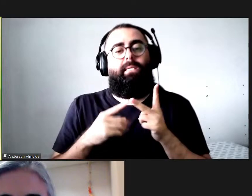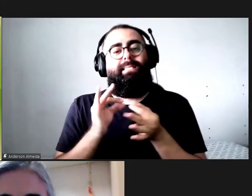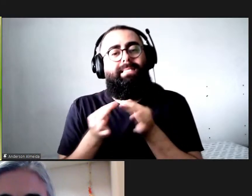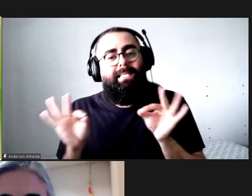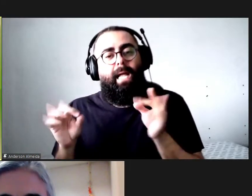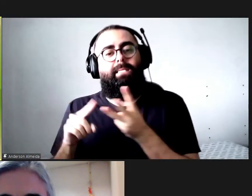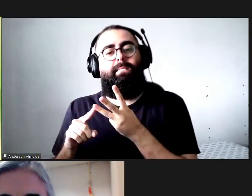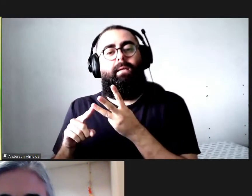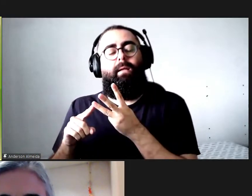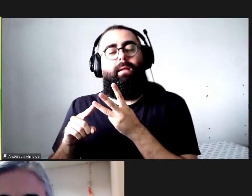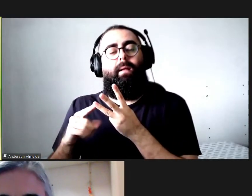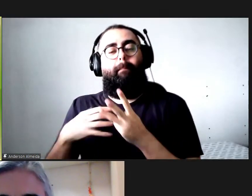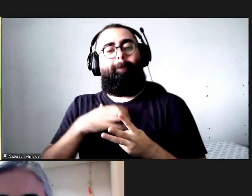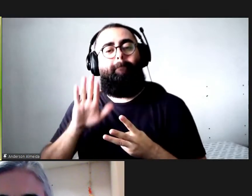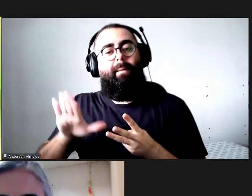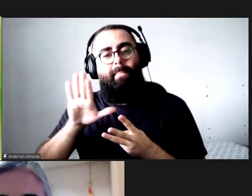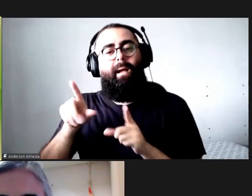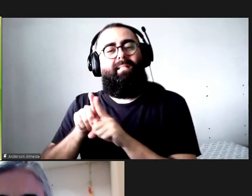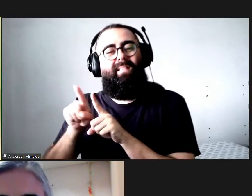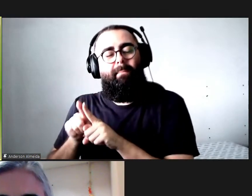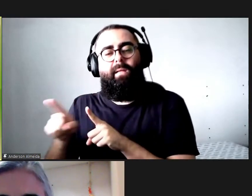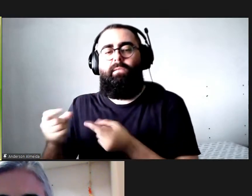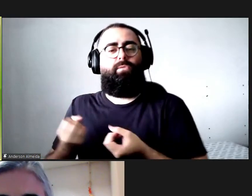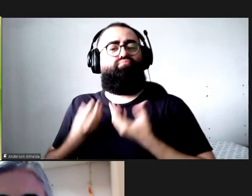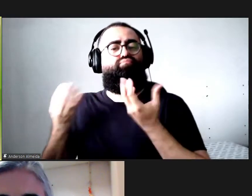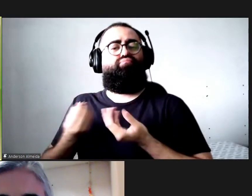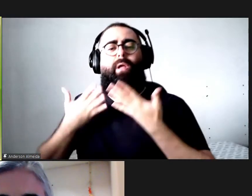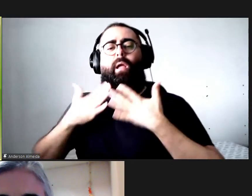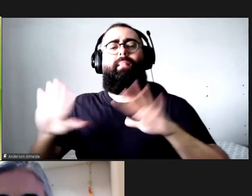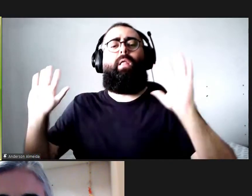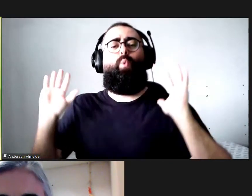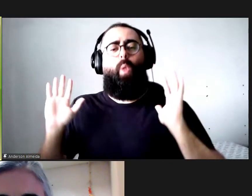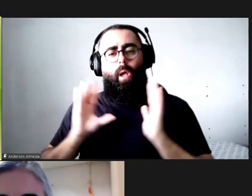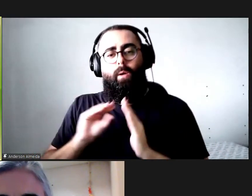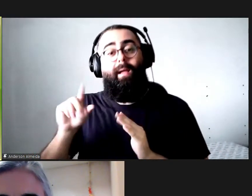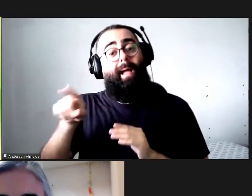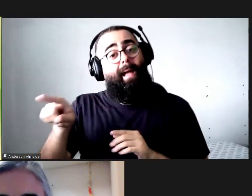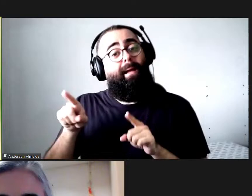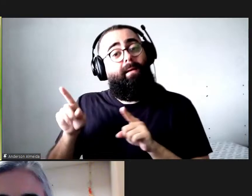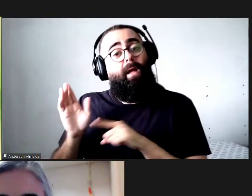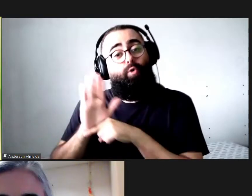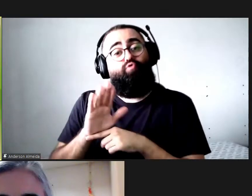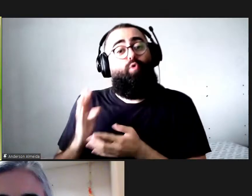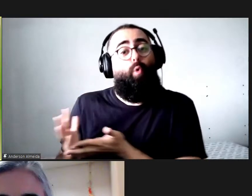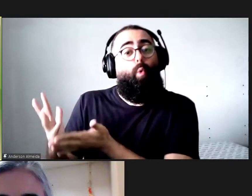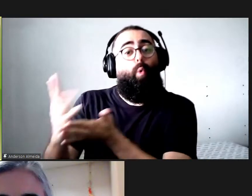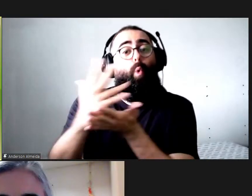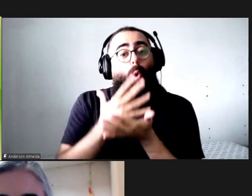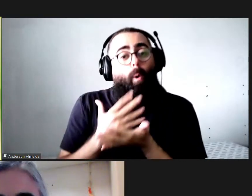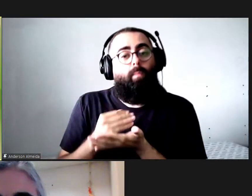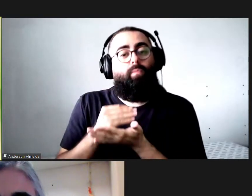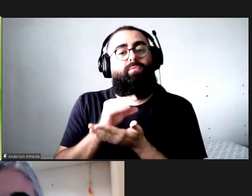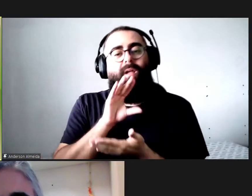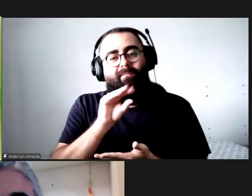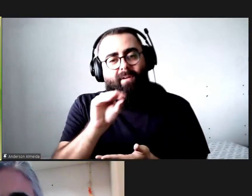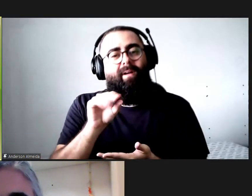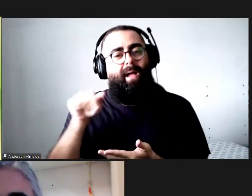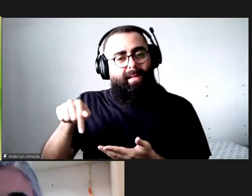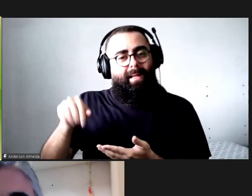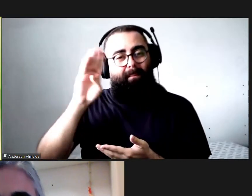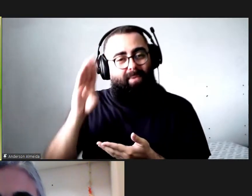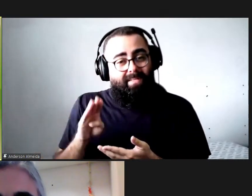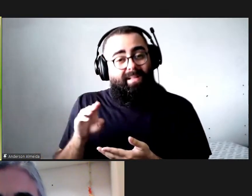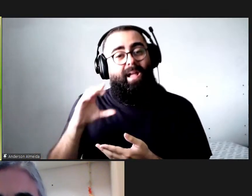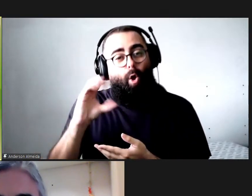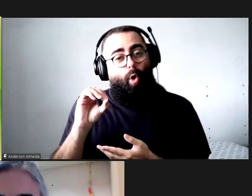spontaneous speech. She has been a key researcher in the area of corpus linguistics in Brazil, contributing with the Coral